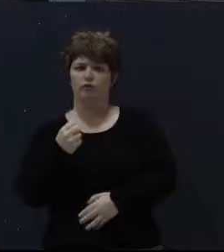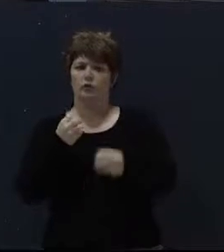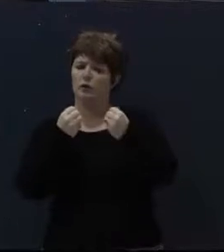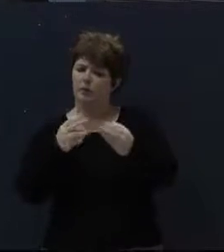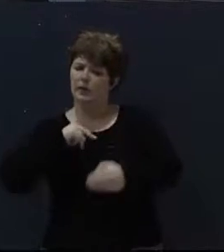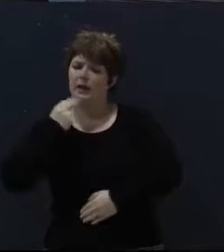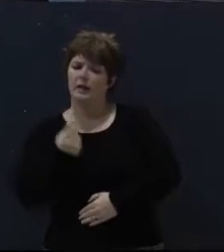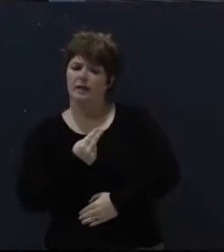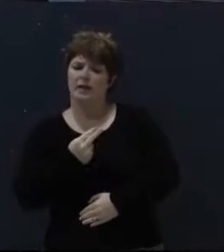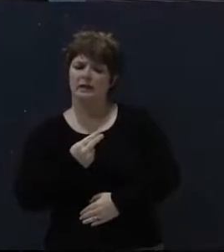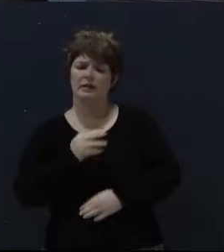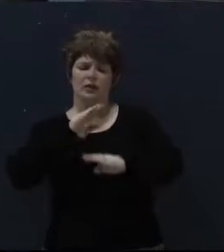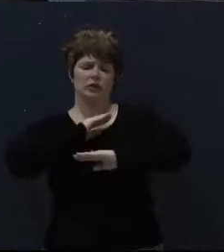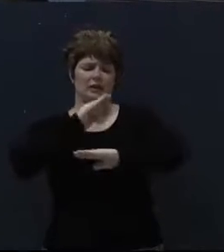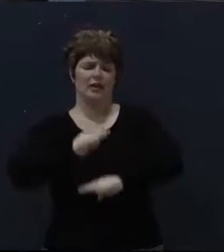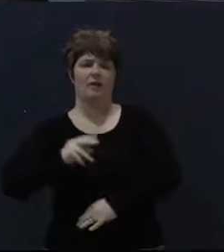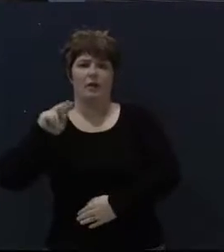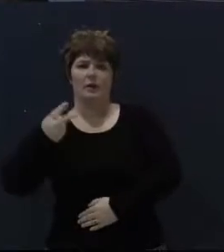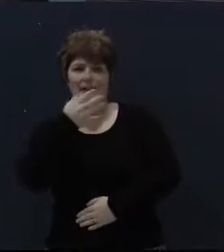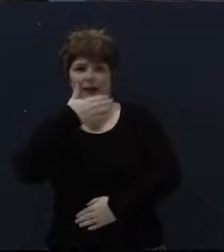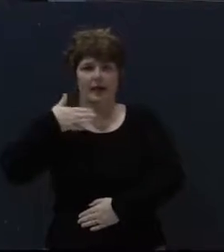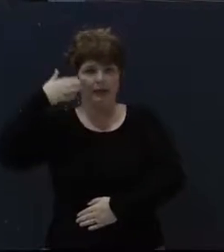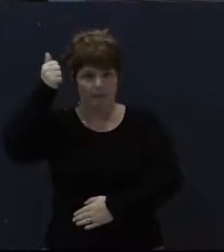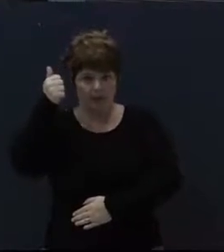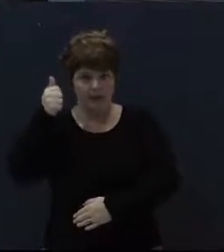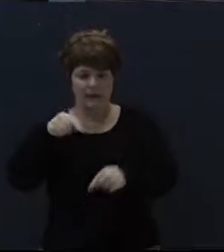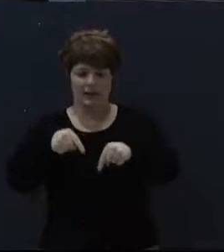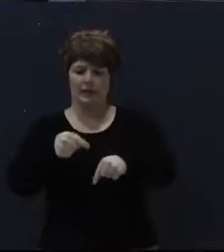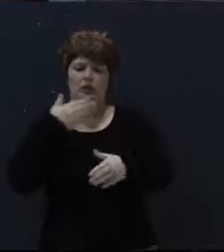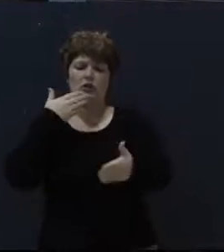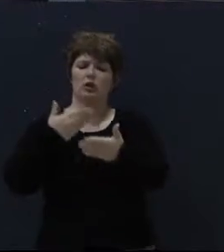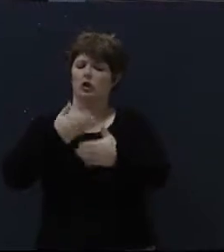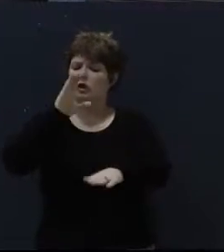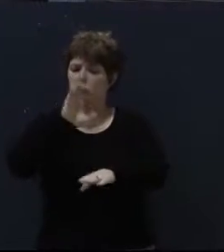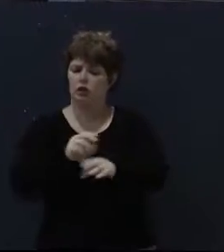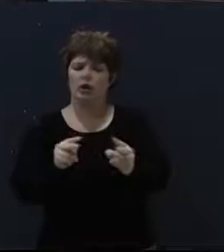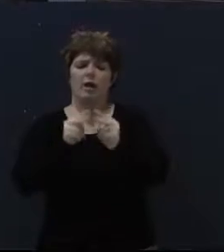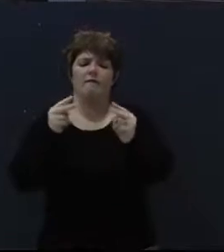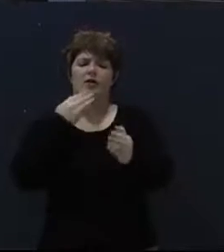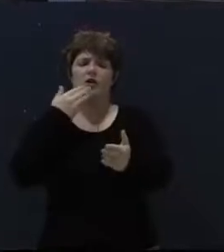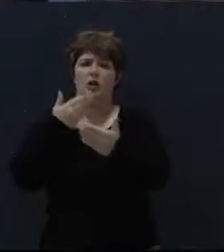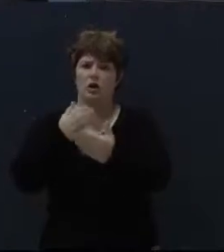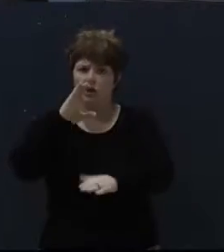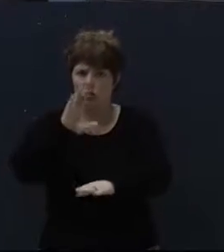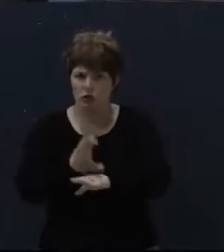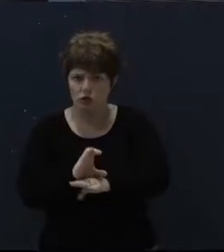for second best. I personally believe this is a good church, a very good church.